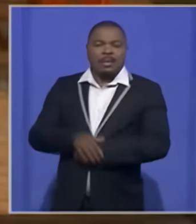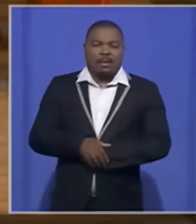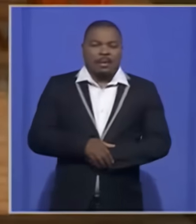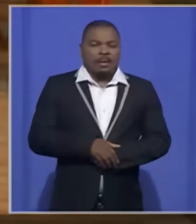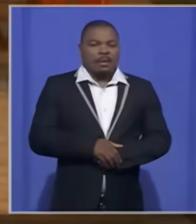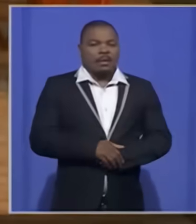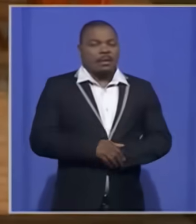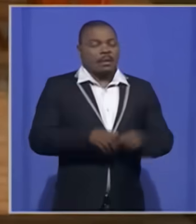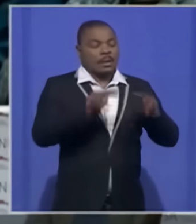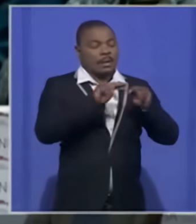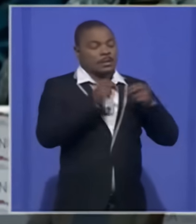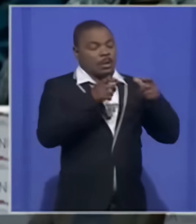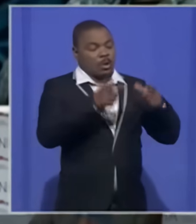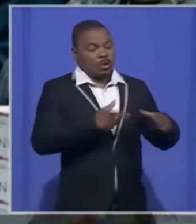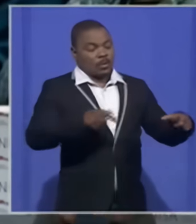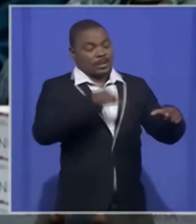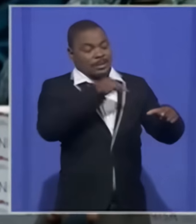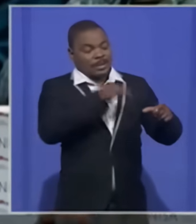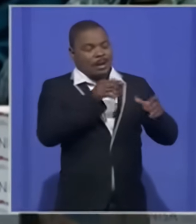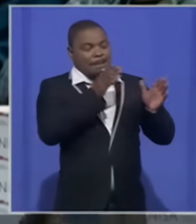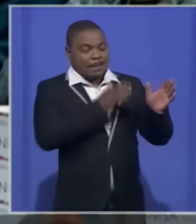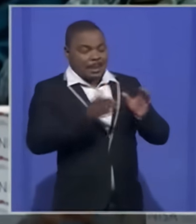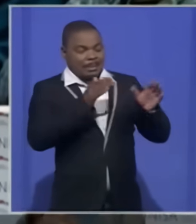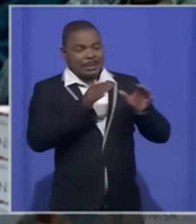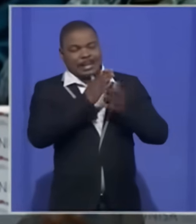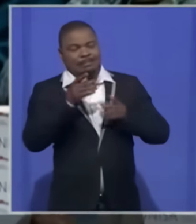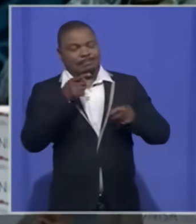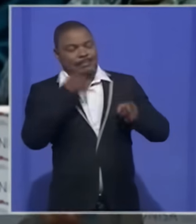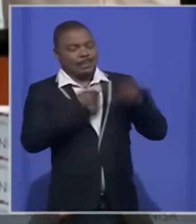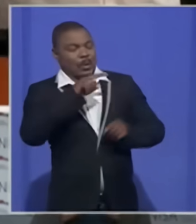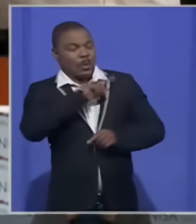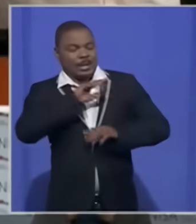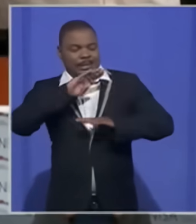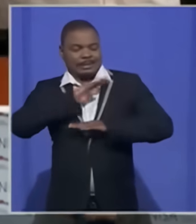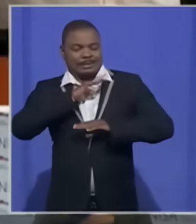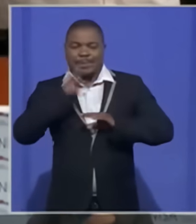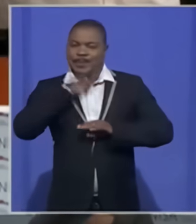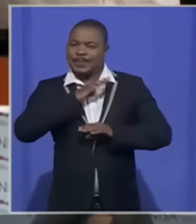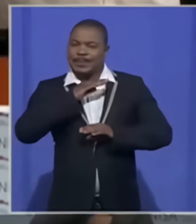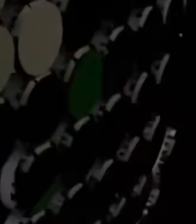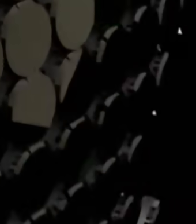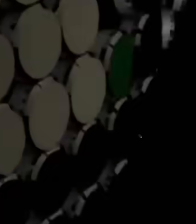Ditlhopisetso tsa Seboka ka maemo a naha di thunthetswa ke mekga e sa kgotsofatswang ke tsamaiso.